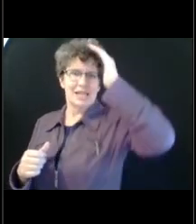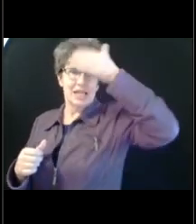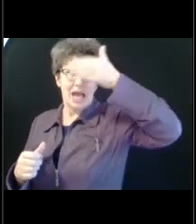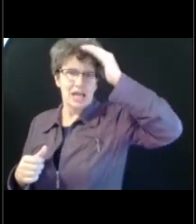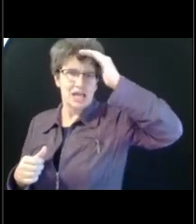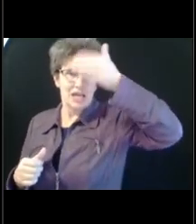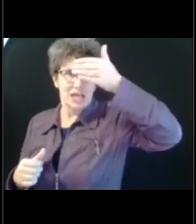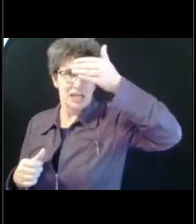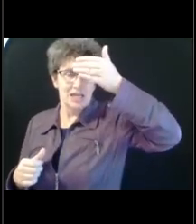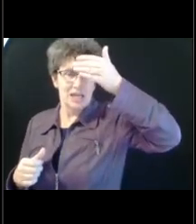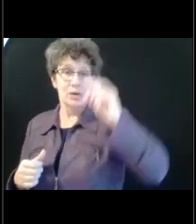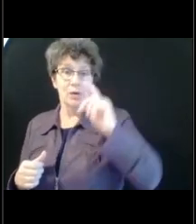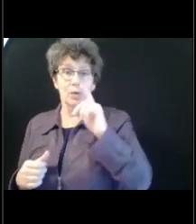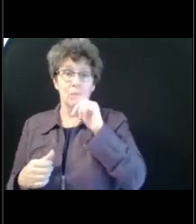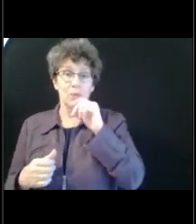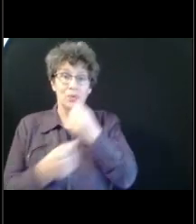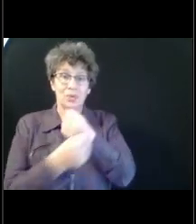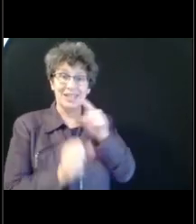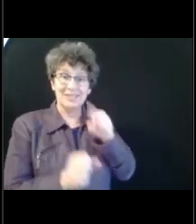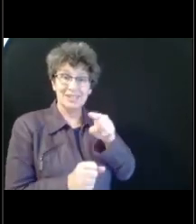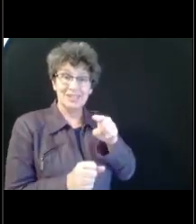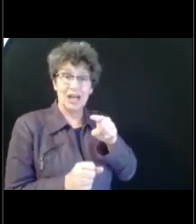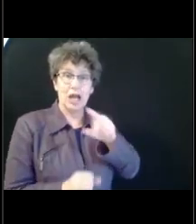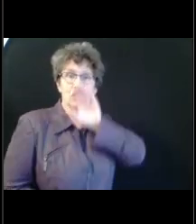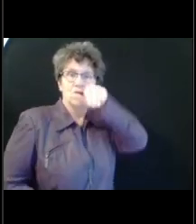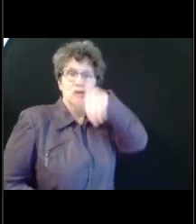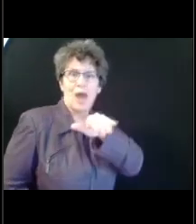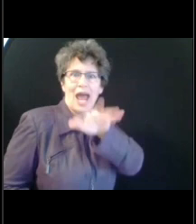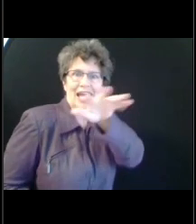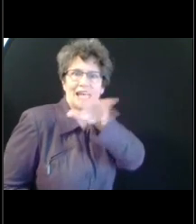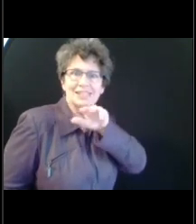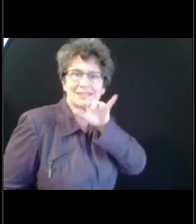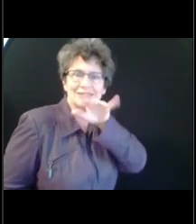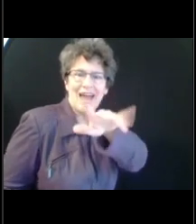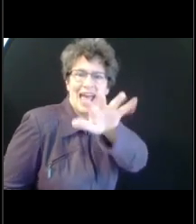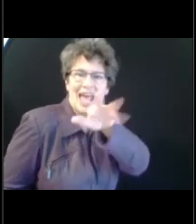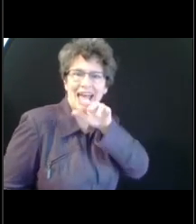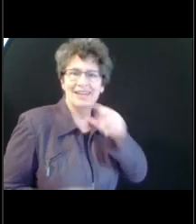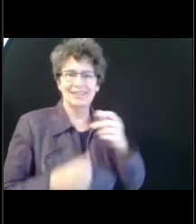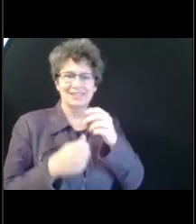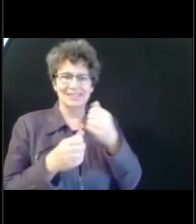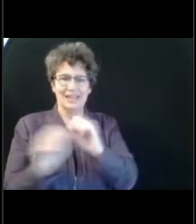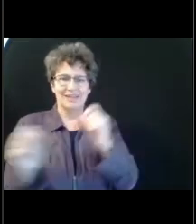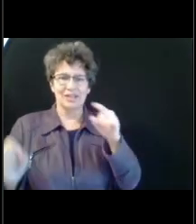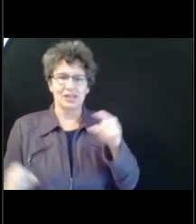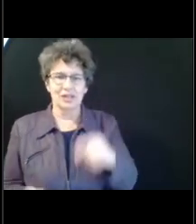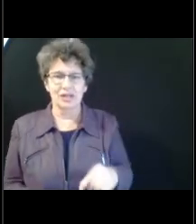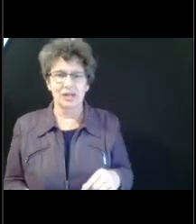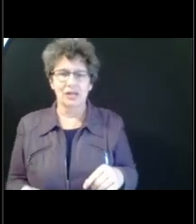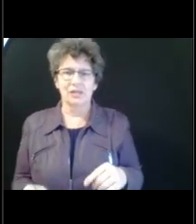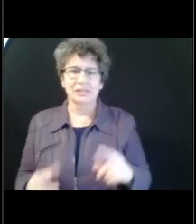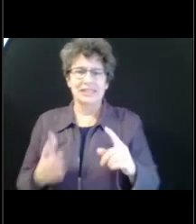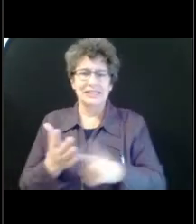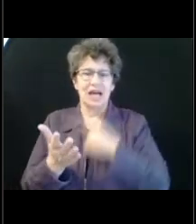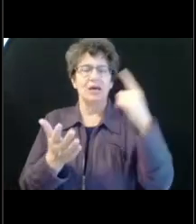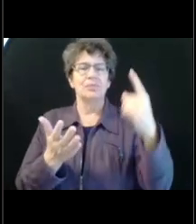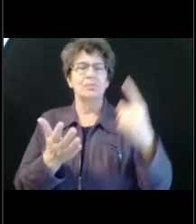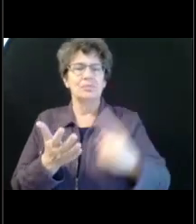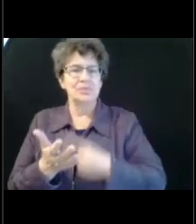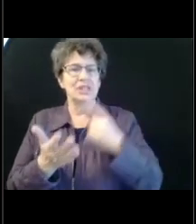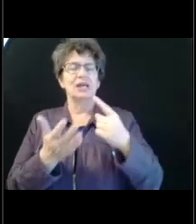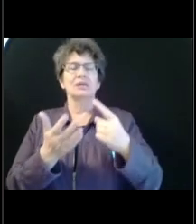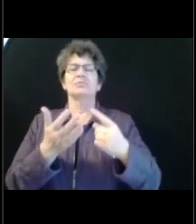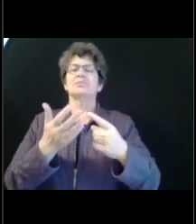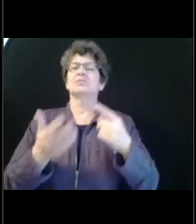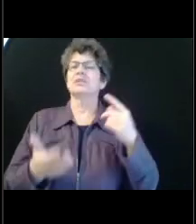armor who saves her, it's the dragon. Sometimes things come from out of left field, and you should never be too sure